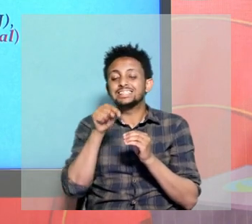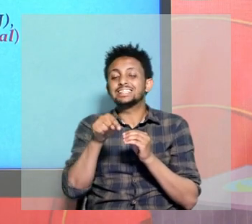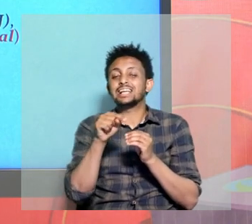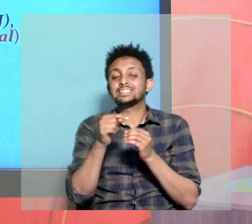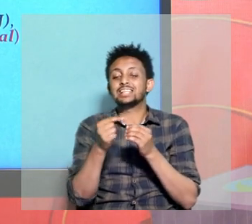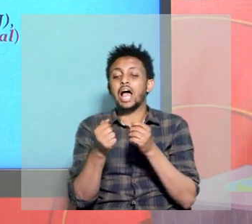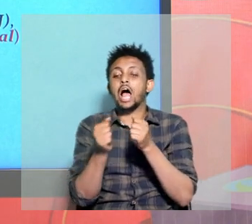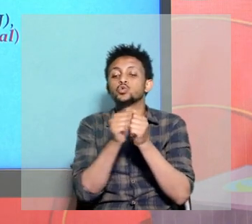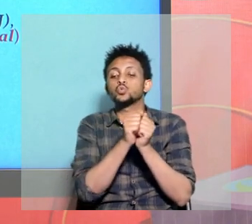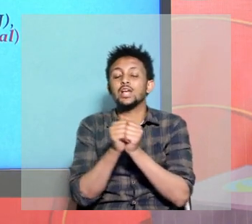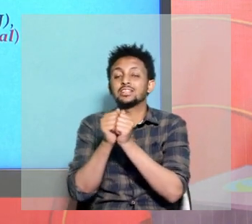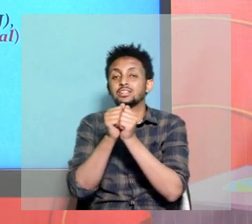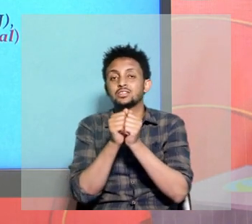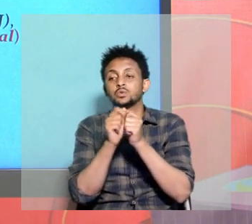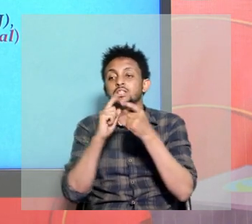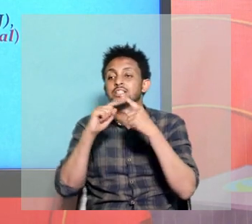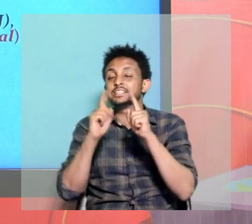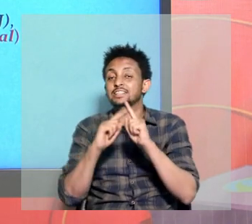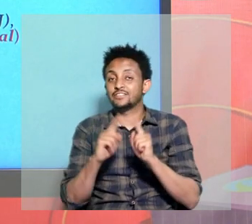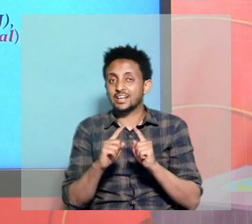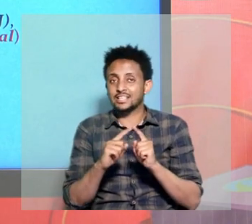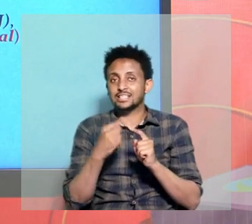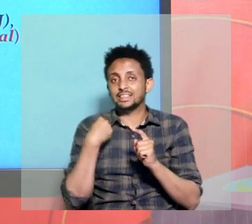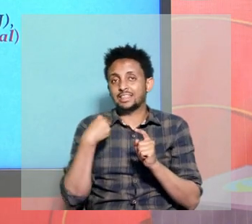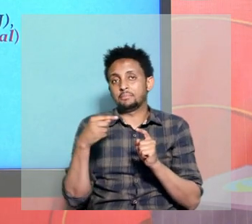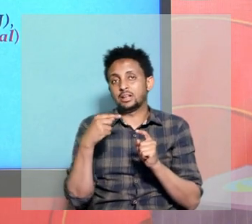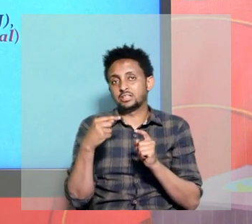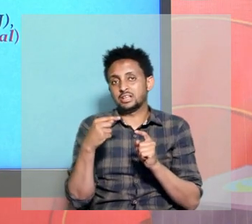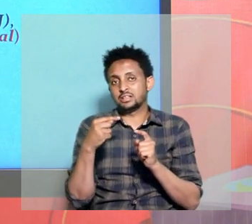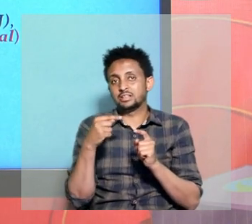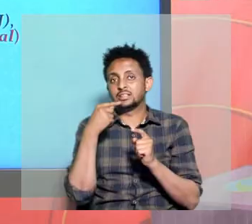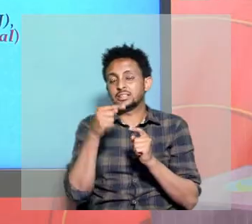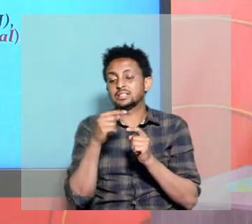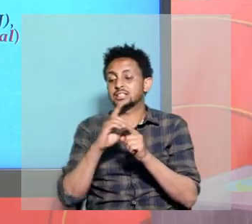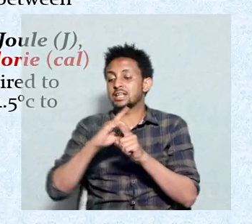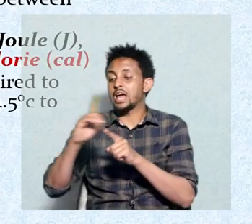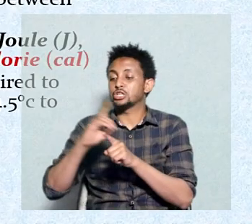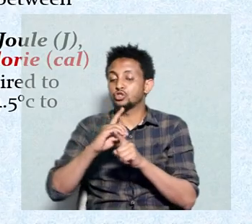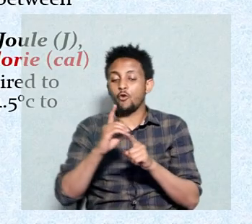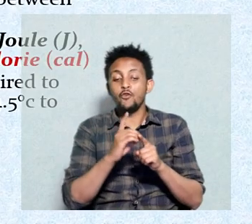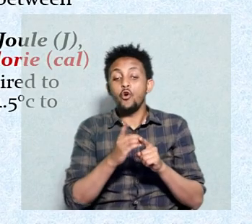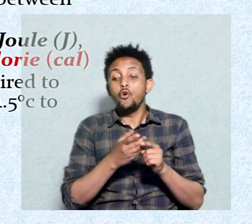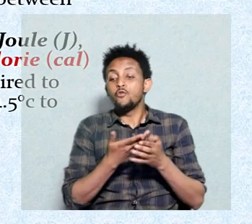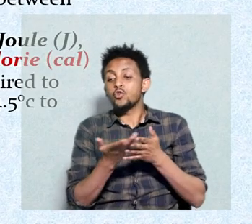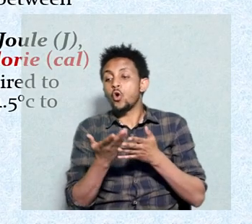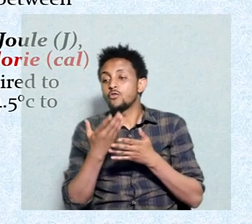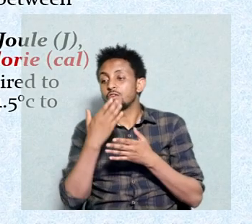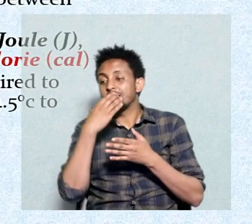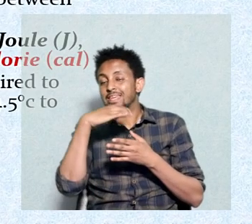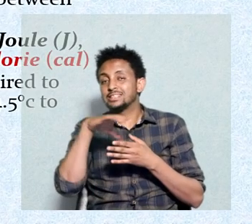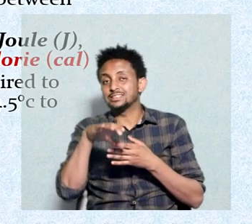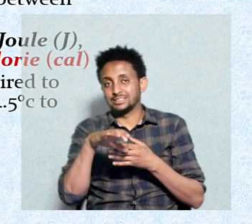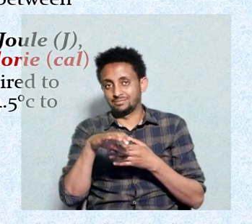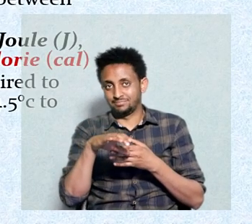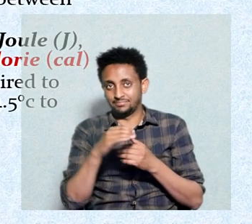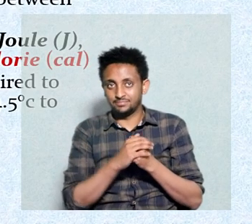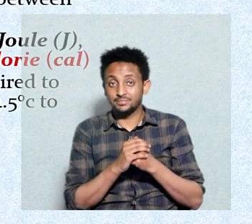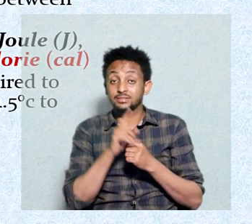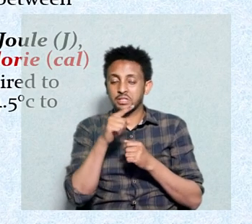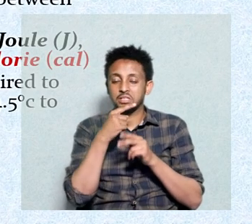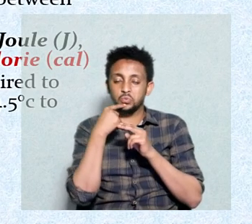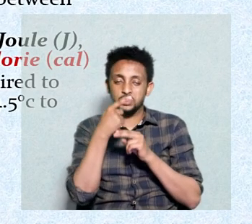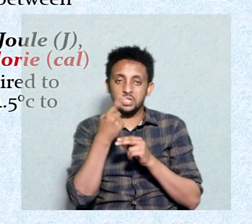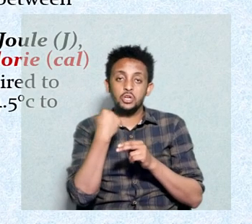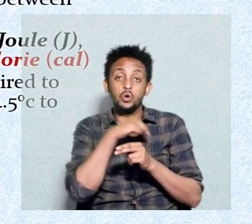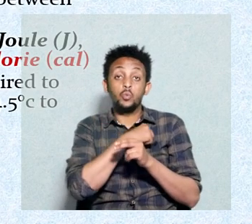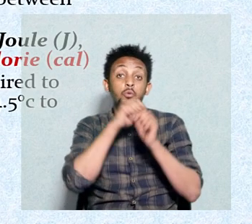is associated as the difference in temperature allows us the direction of flow of heat. So it's what it says. And